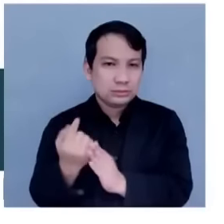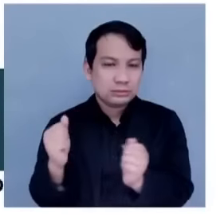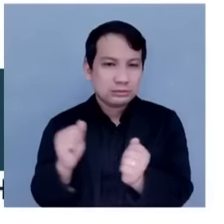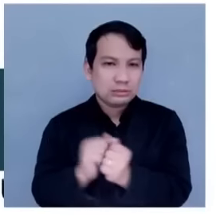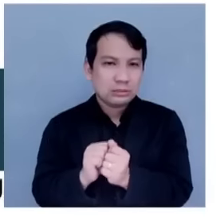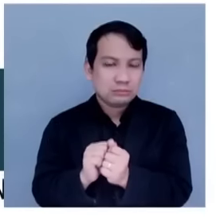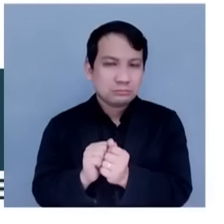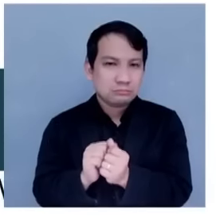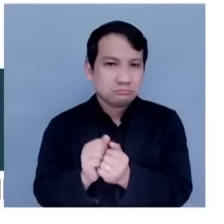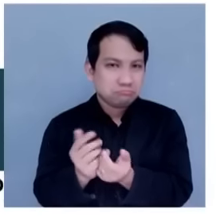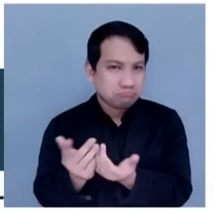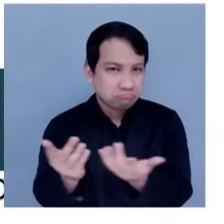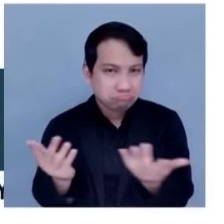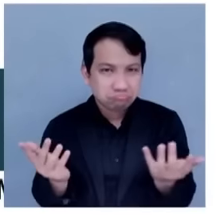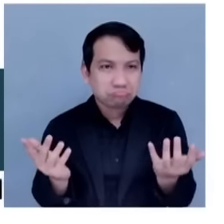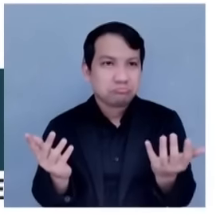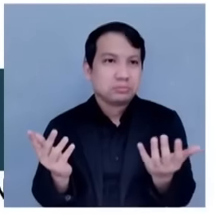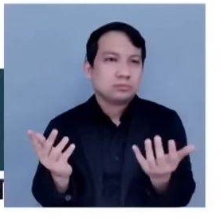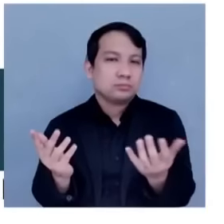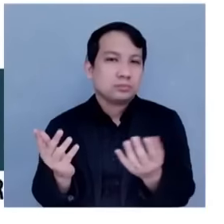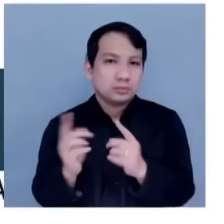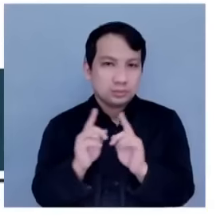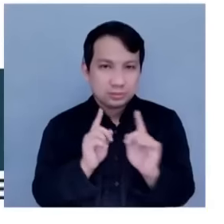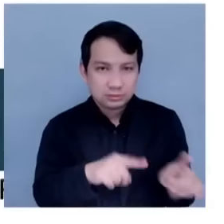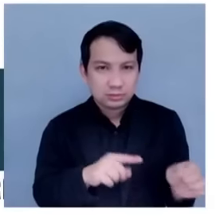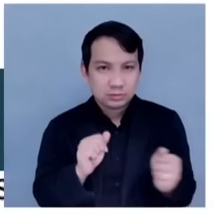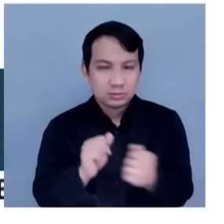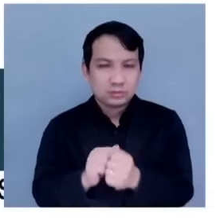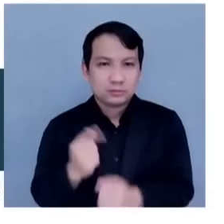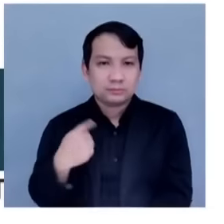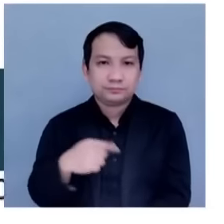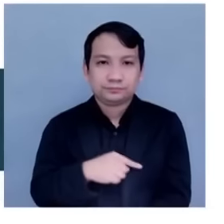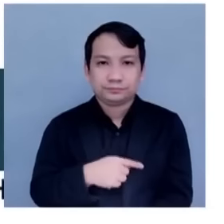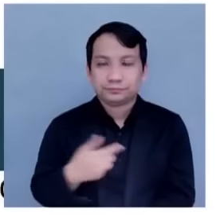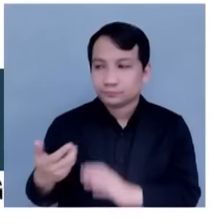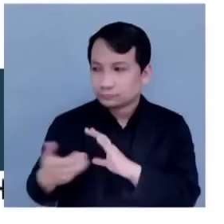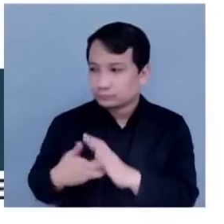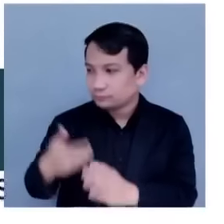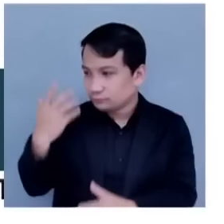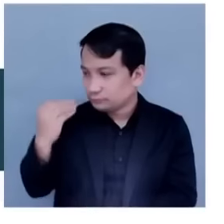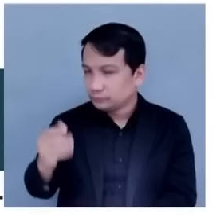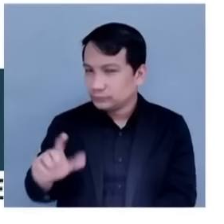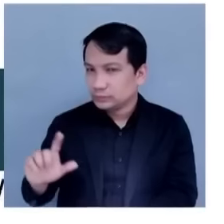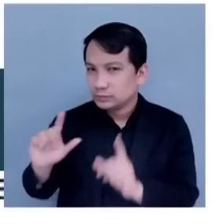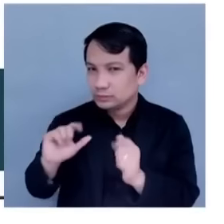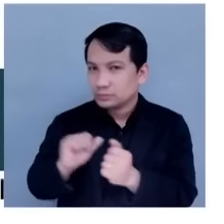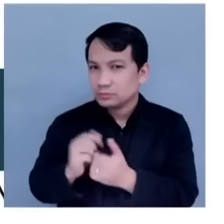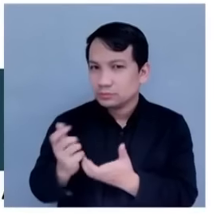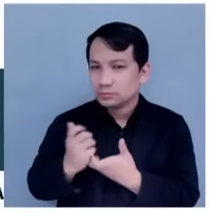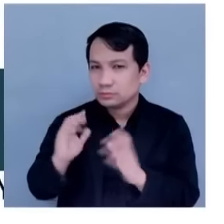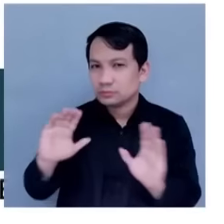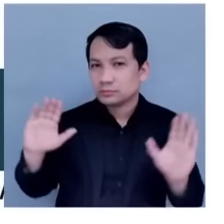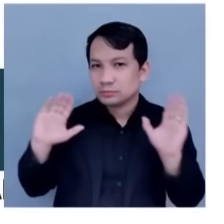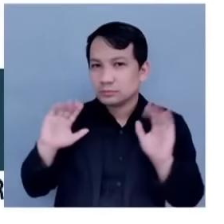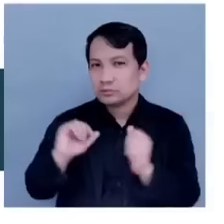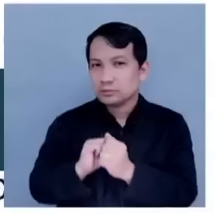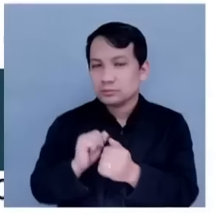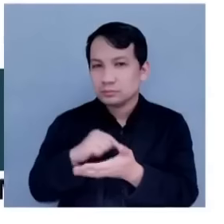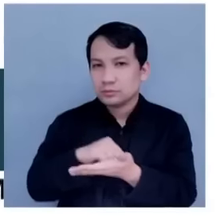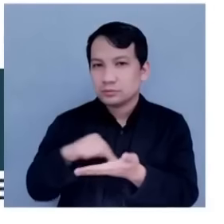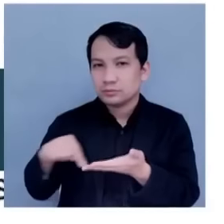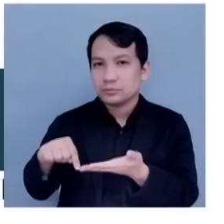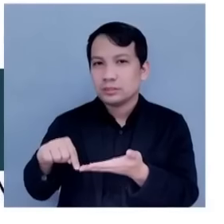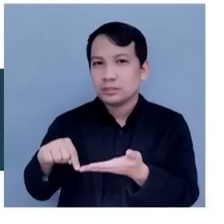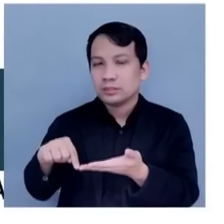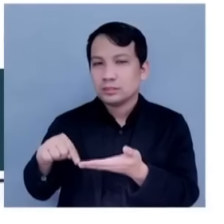know, reports that your client actually wanted to surrender weeks before she